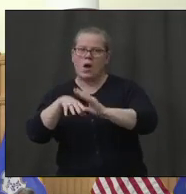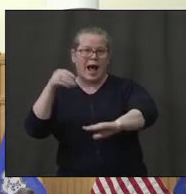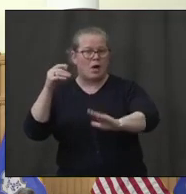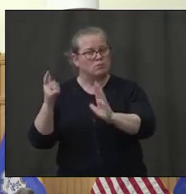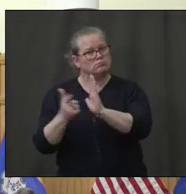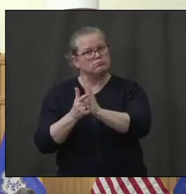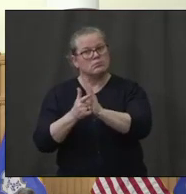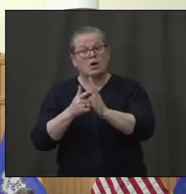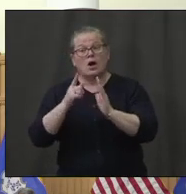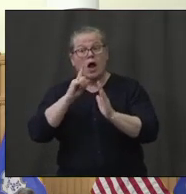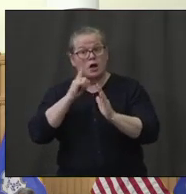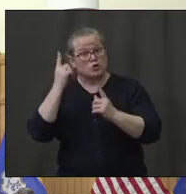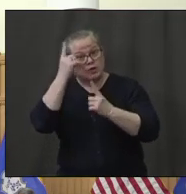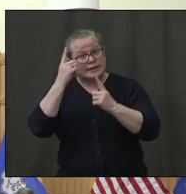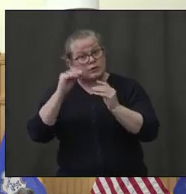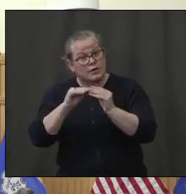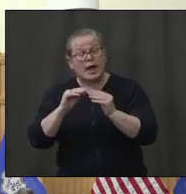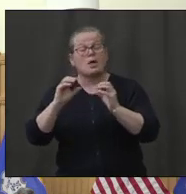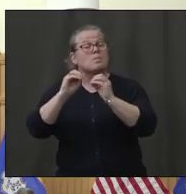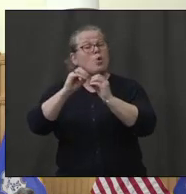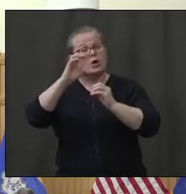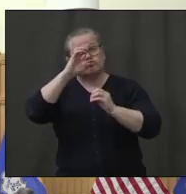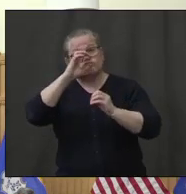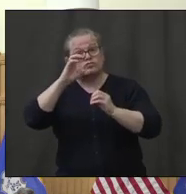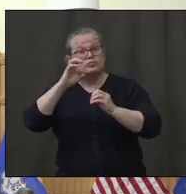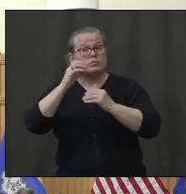you considering as far as more restrictions go?